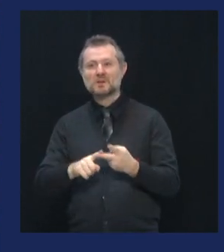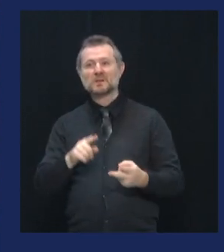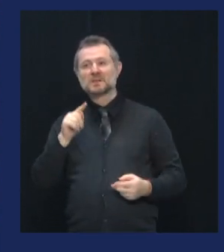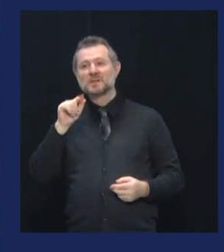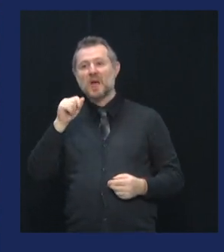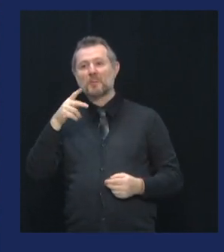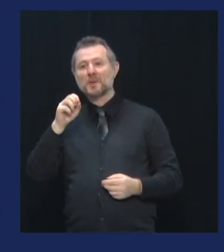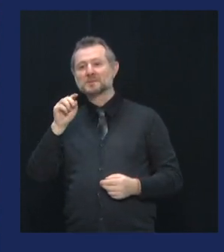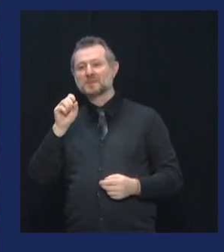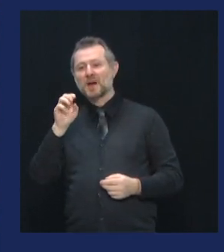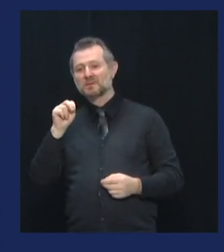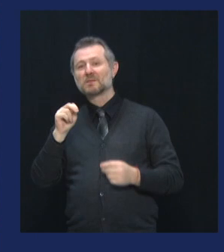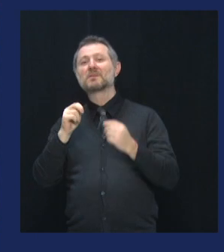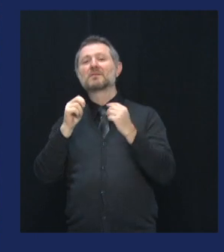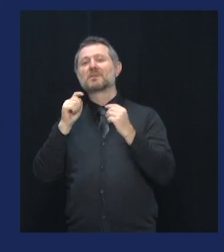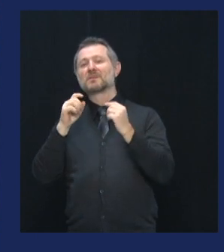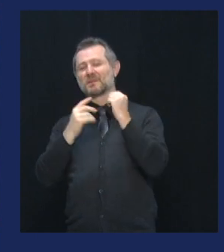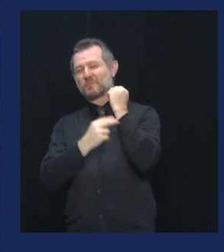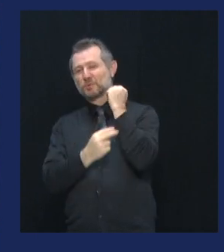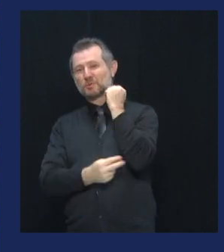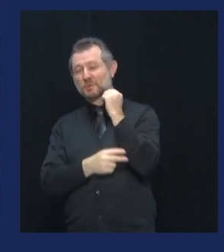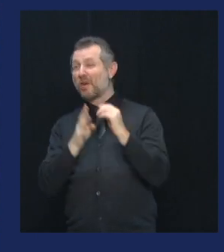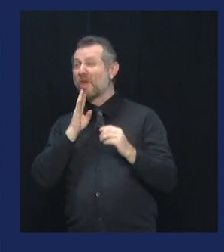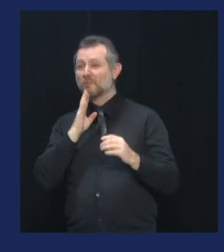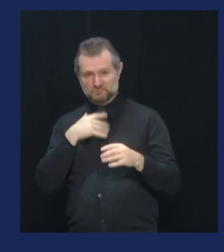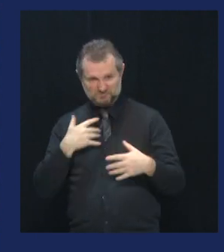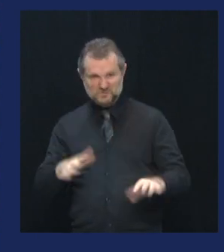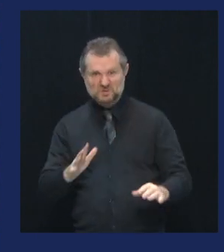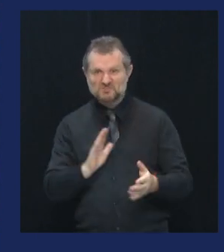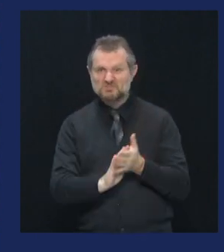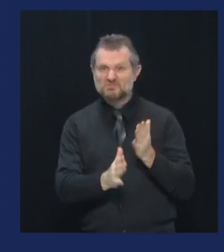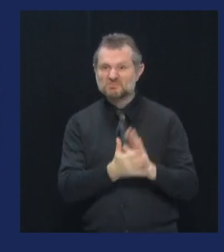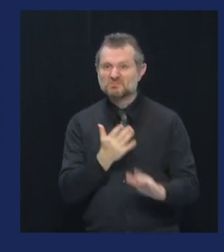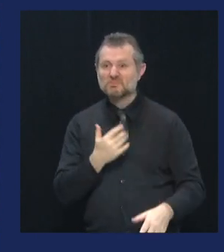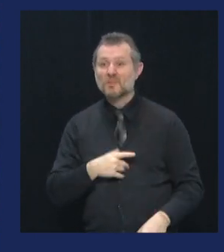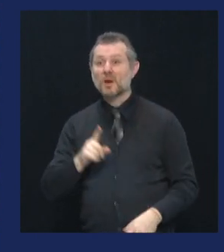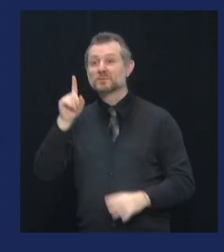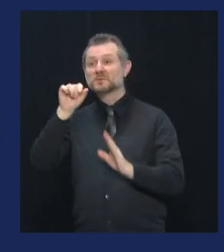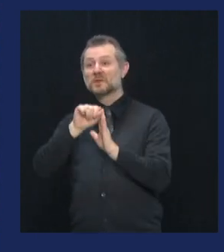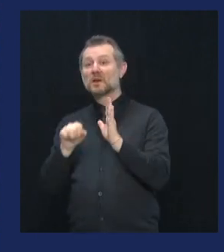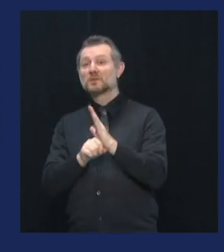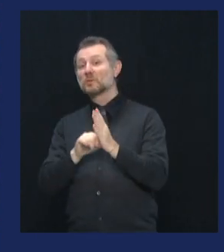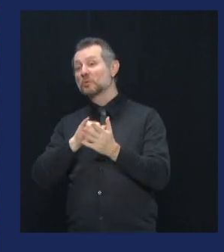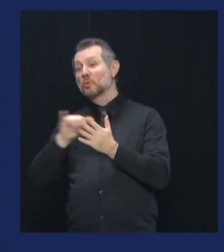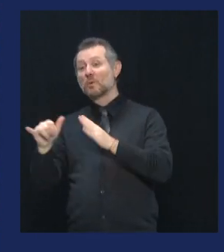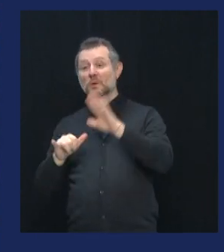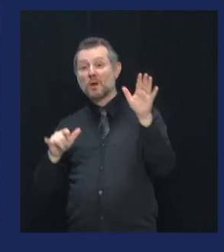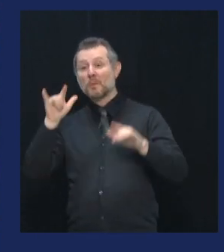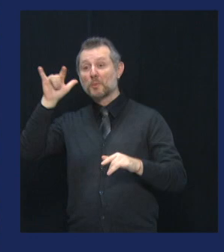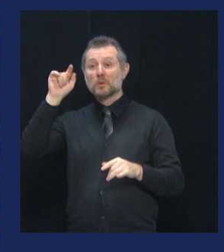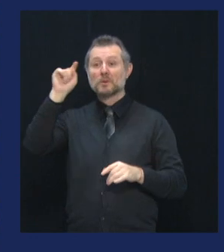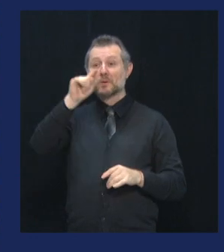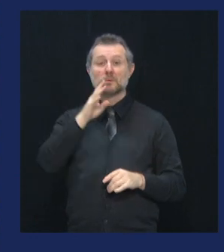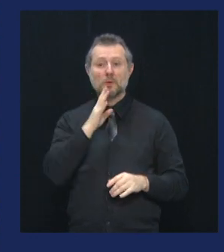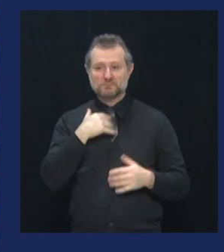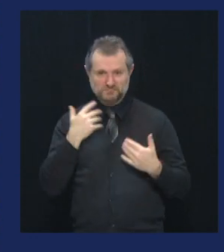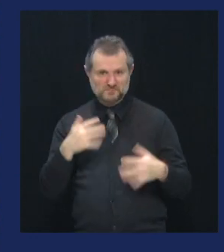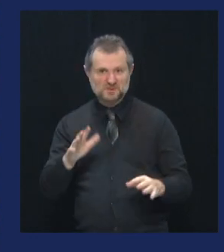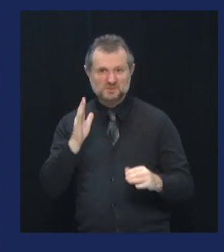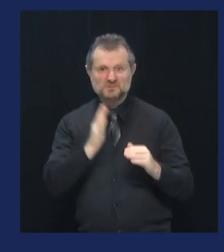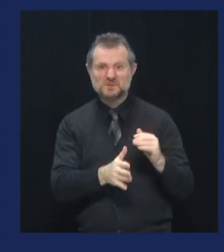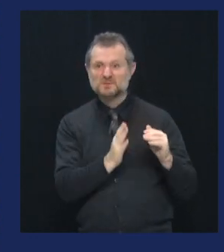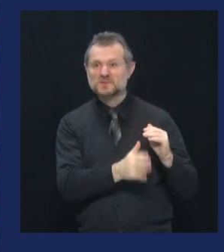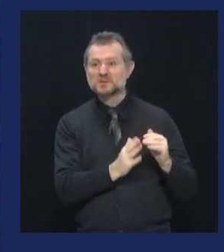our upstate airports. We did it. We did not just plan to build a new state fair. We did it. We did not just plan to build a